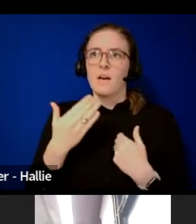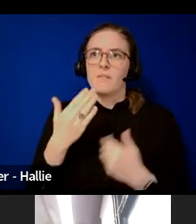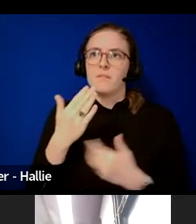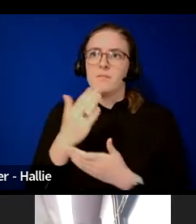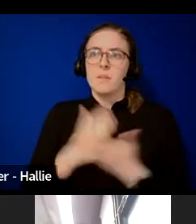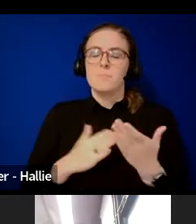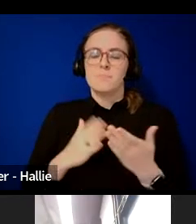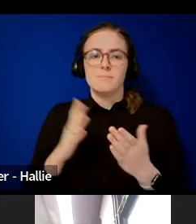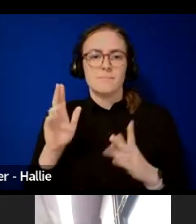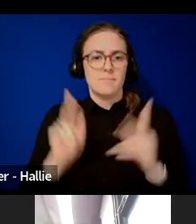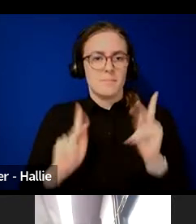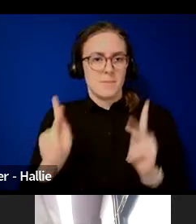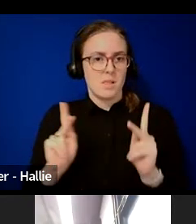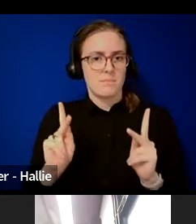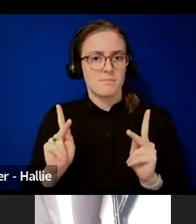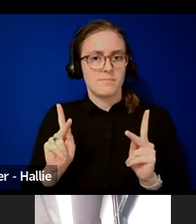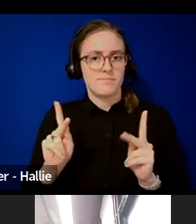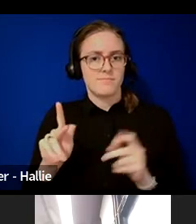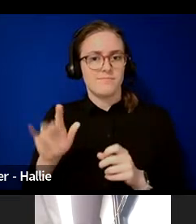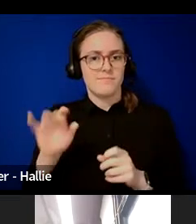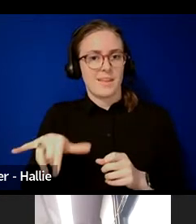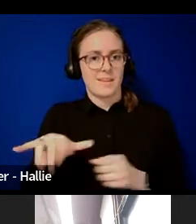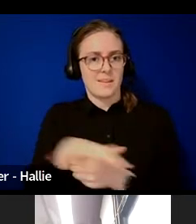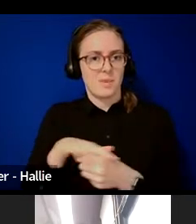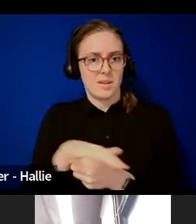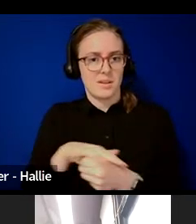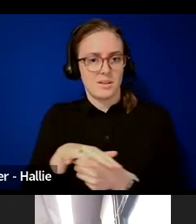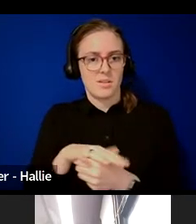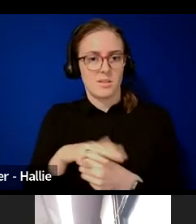that are in that area, so it's